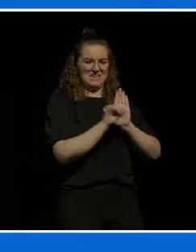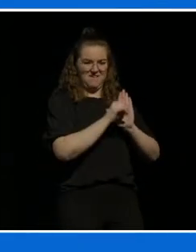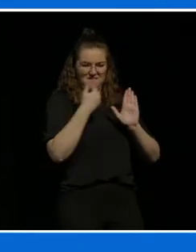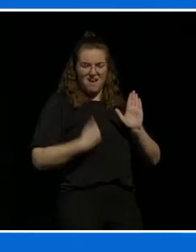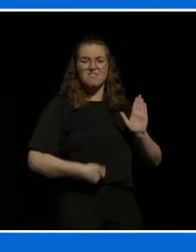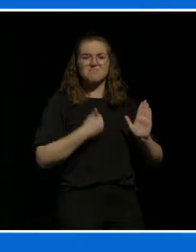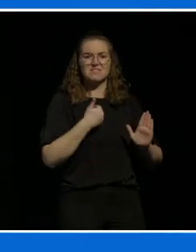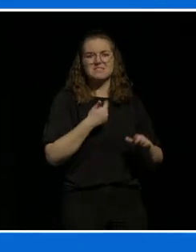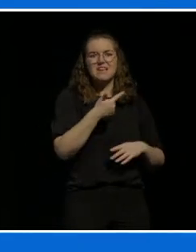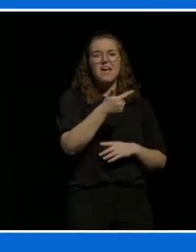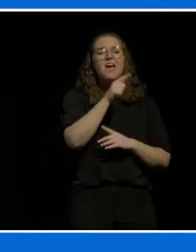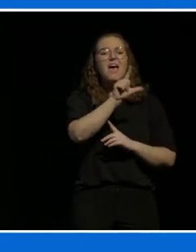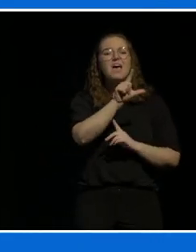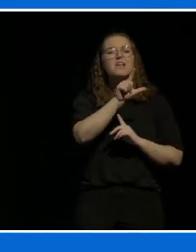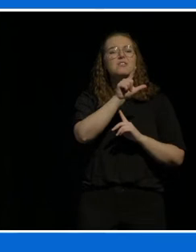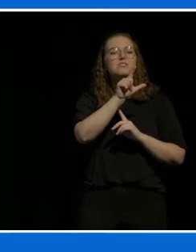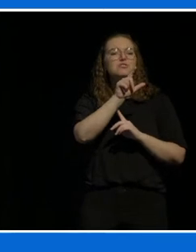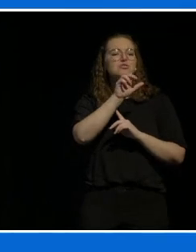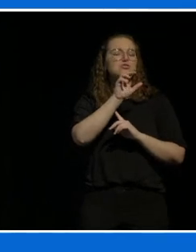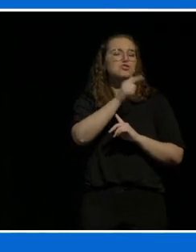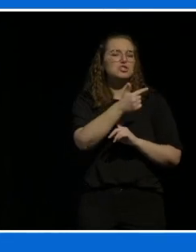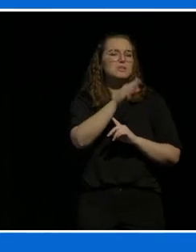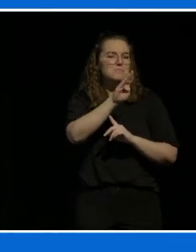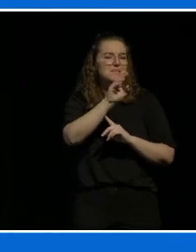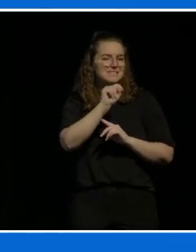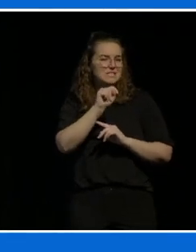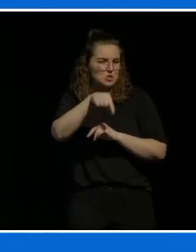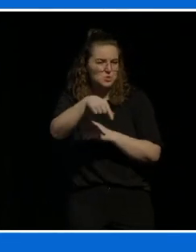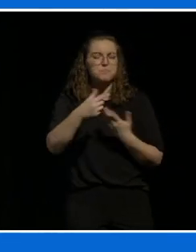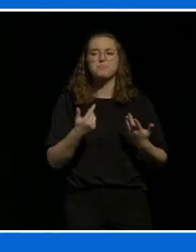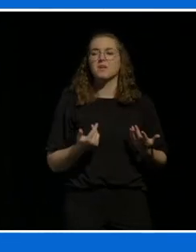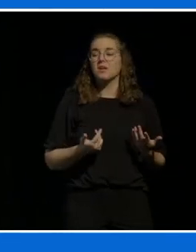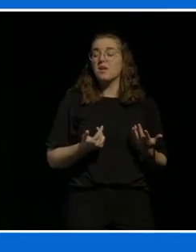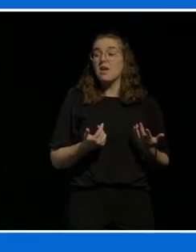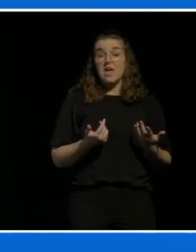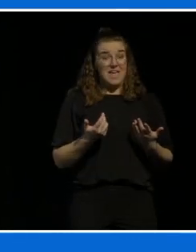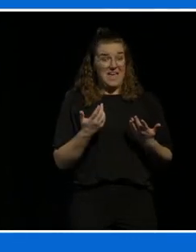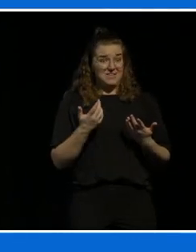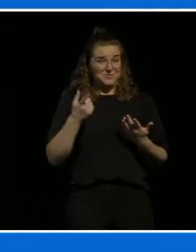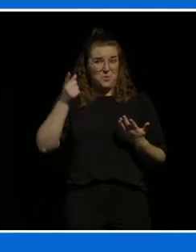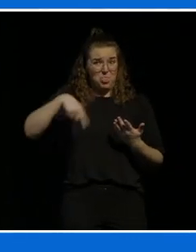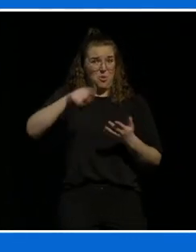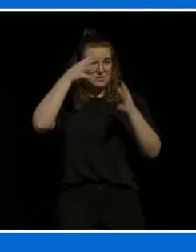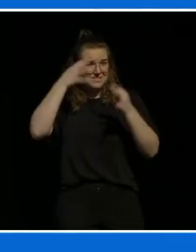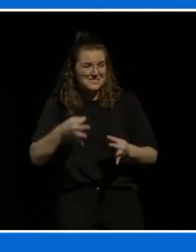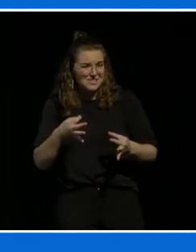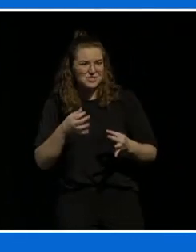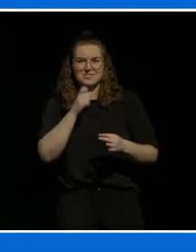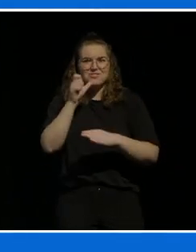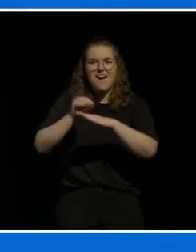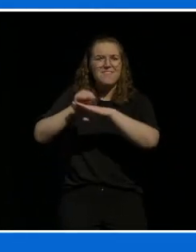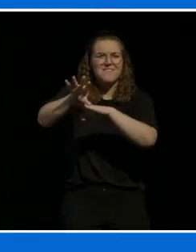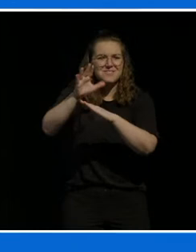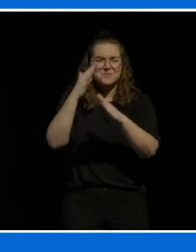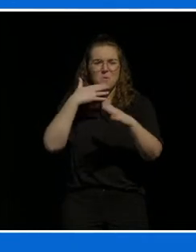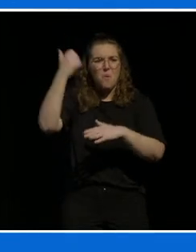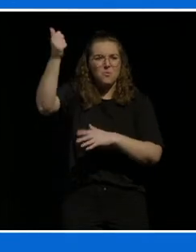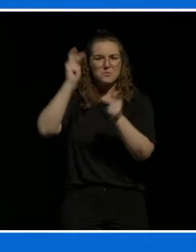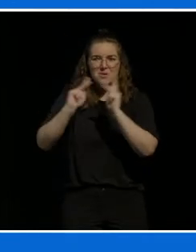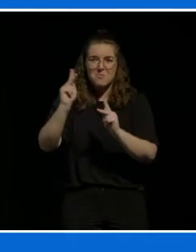that affect our generation in a way that aren't affecting older generations are really important to understand and be able to advocate for.